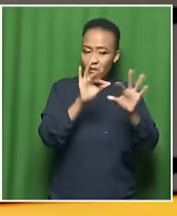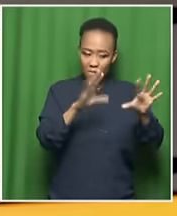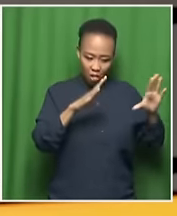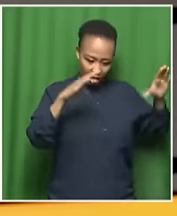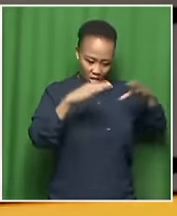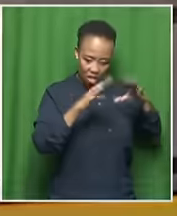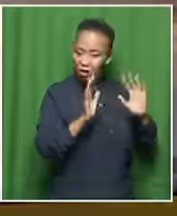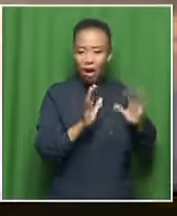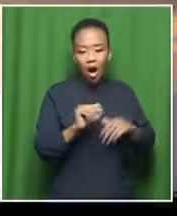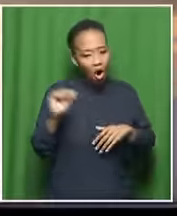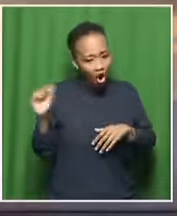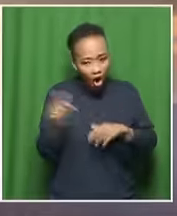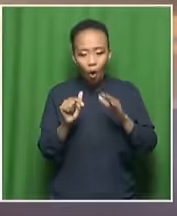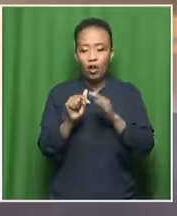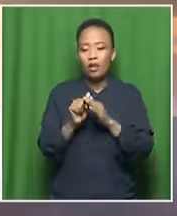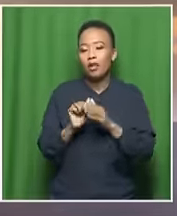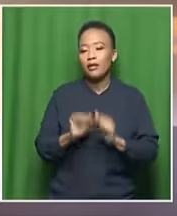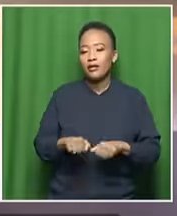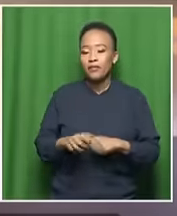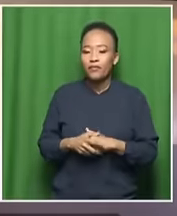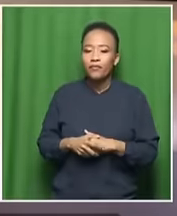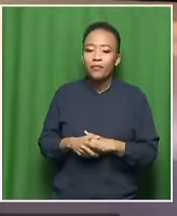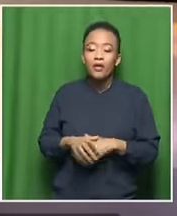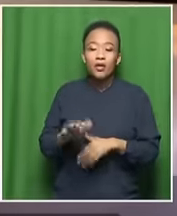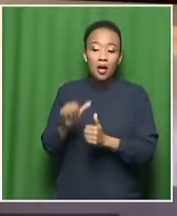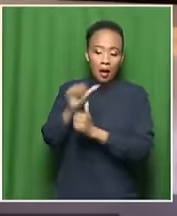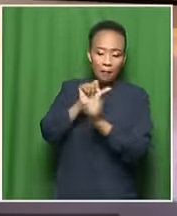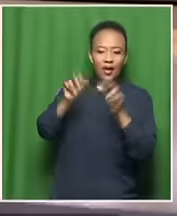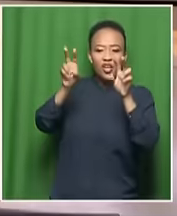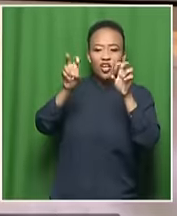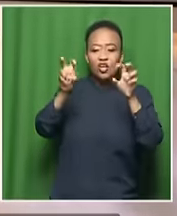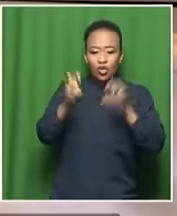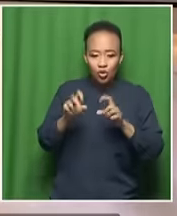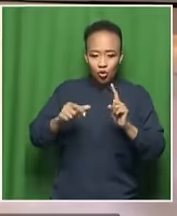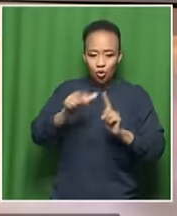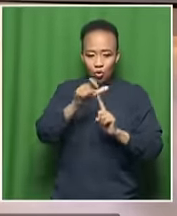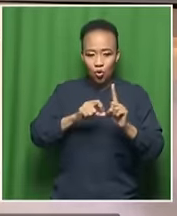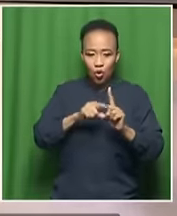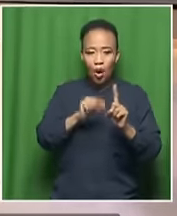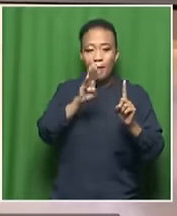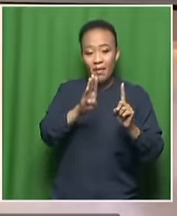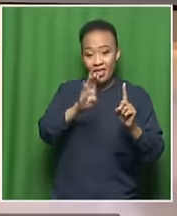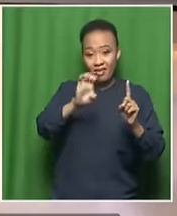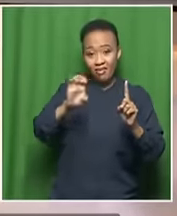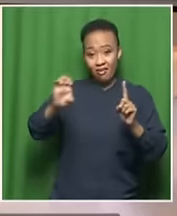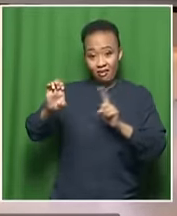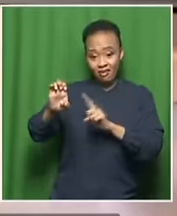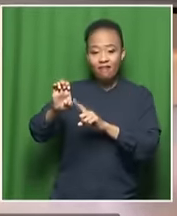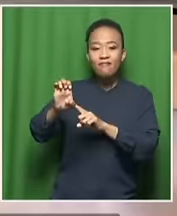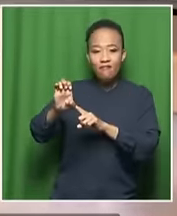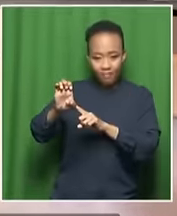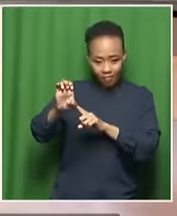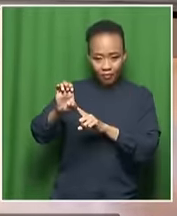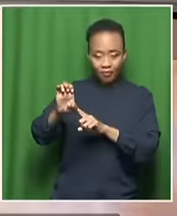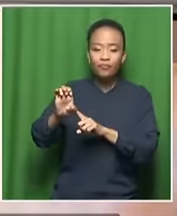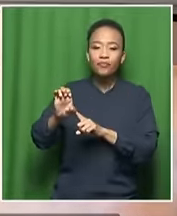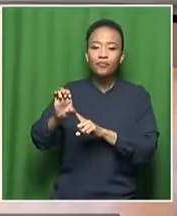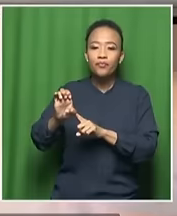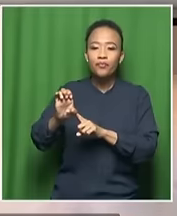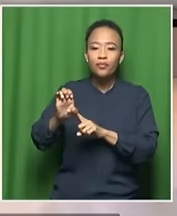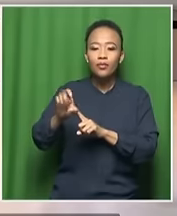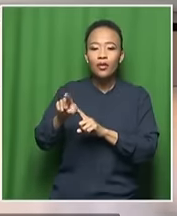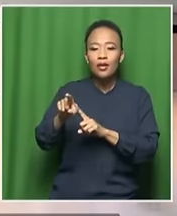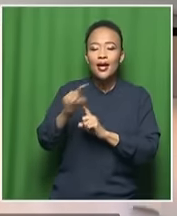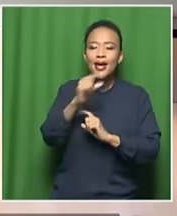point, going back to black economic empowerment and broad-based black economic empowerment in what the